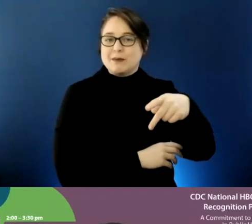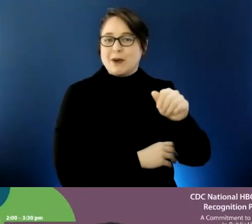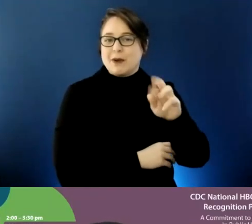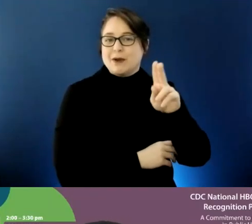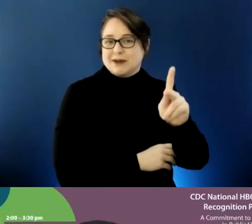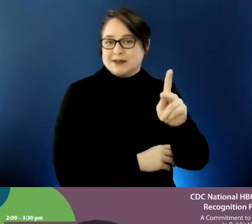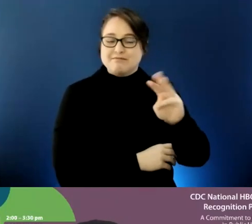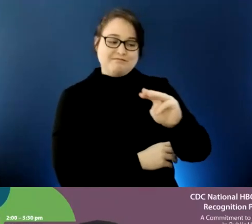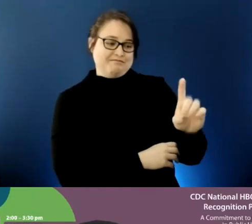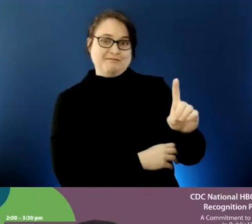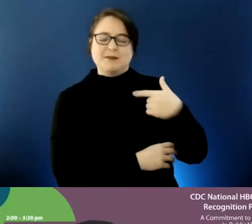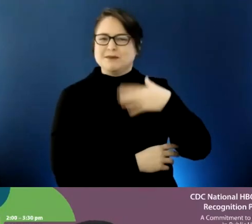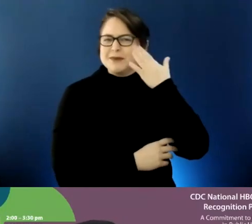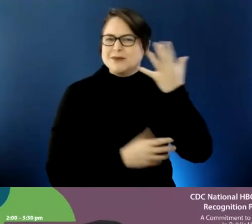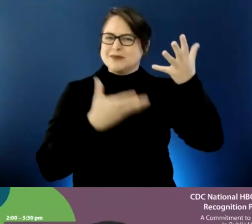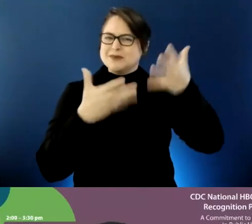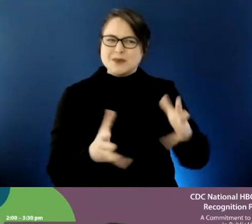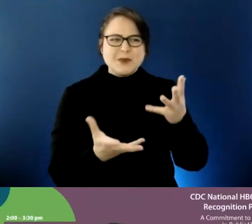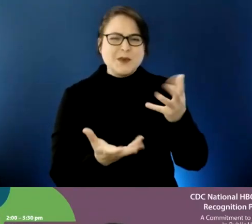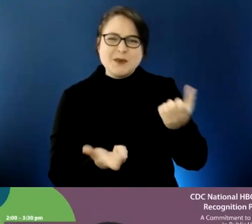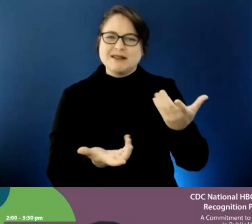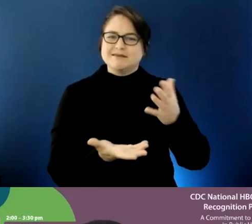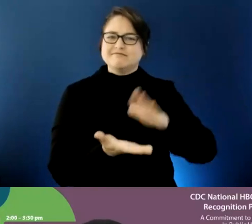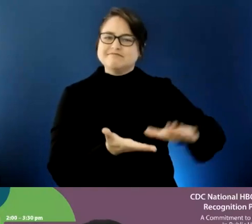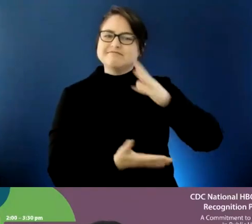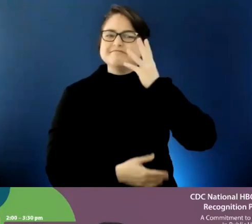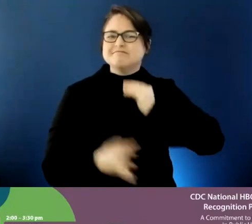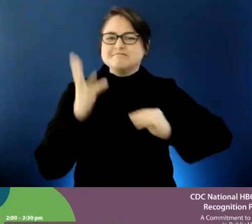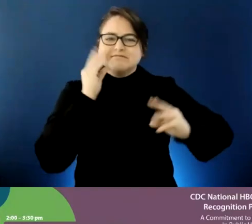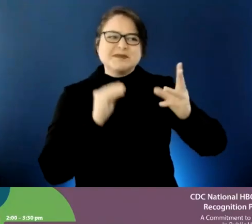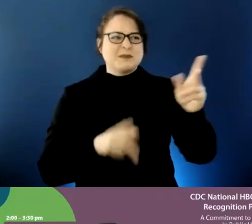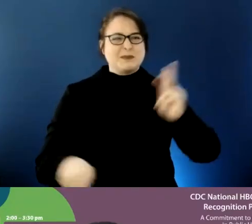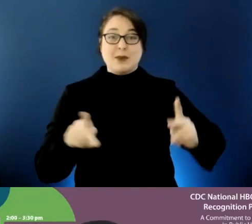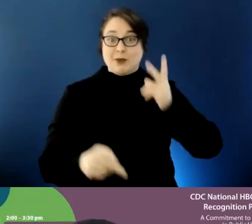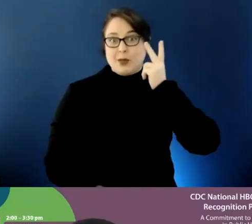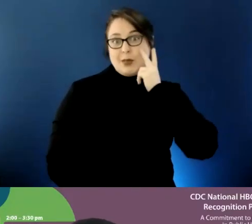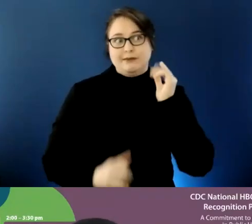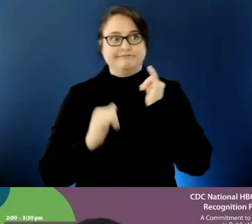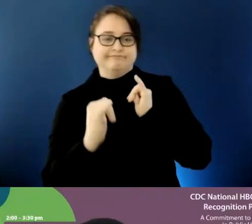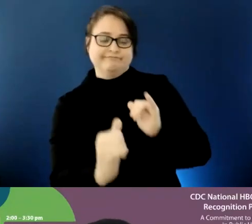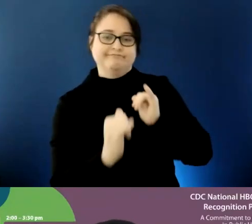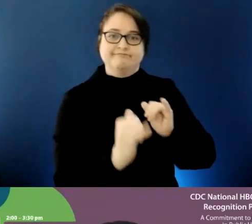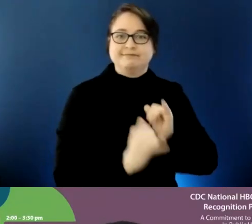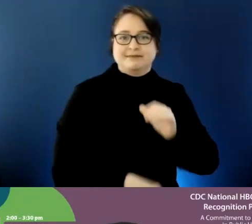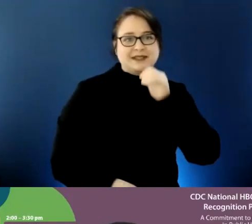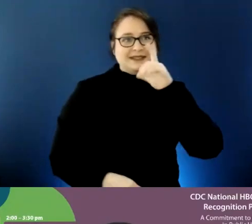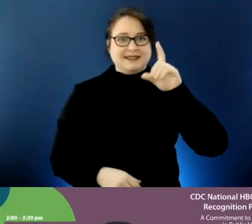to have a college experience where people looked like me. I didn't have to be too much